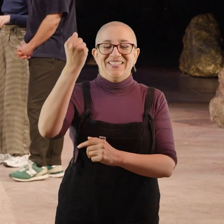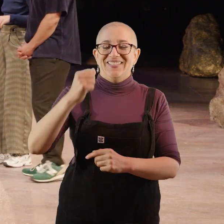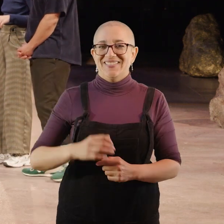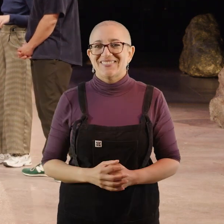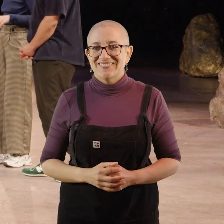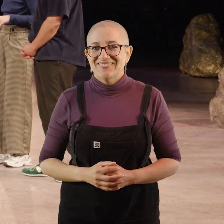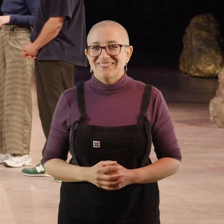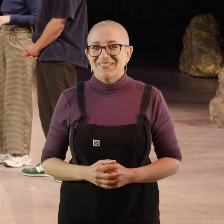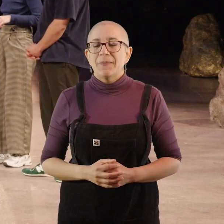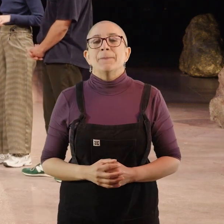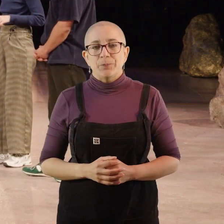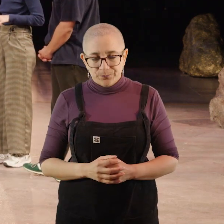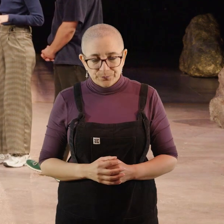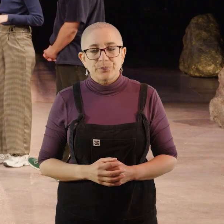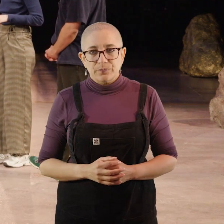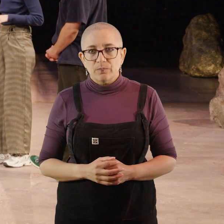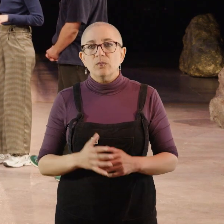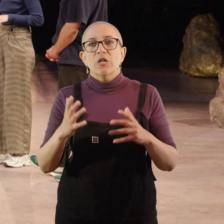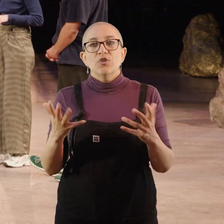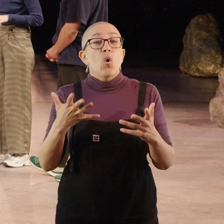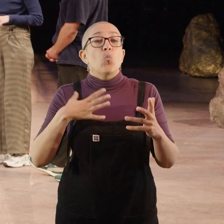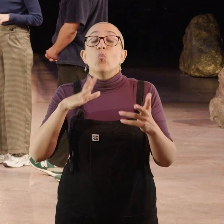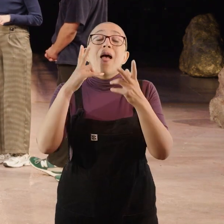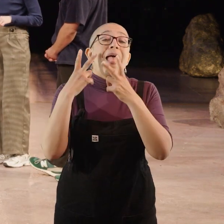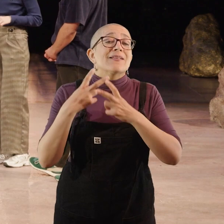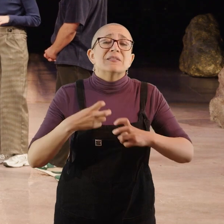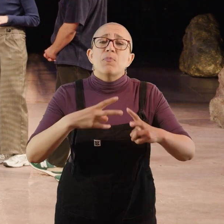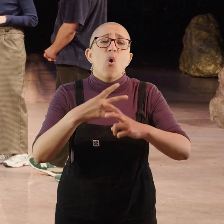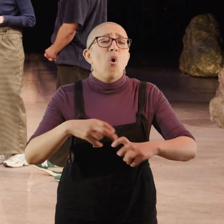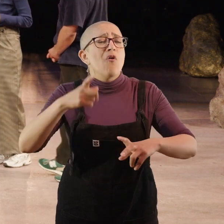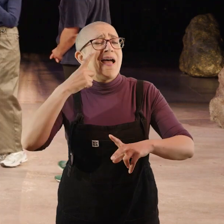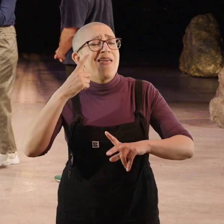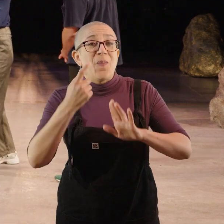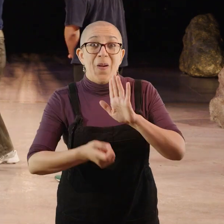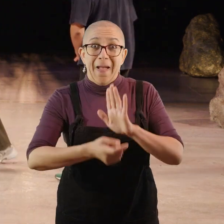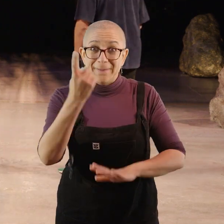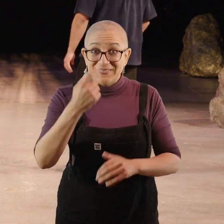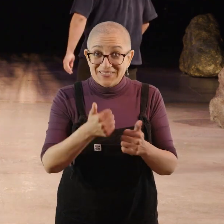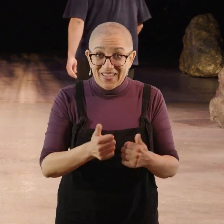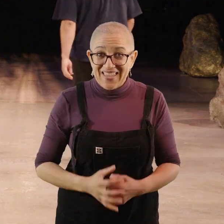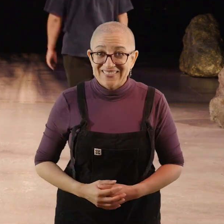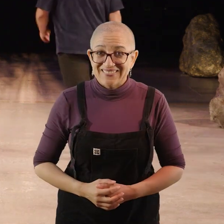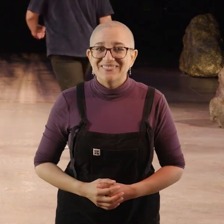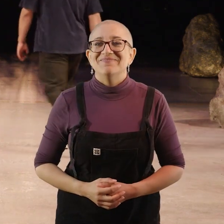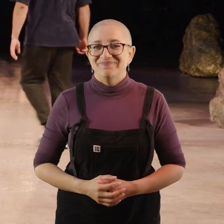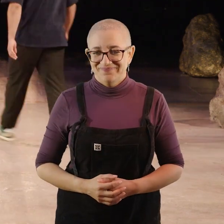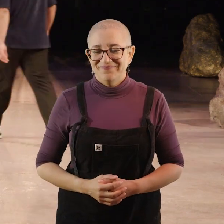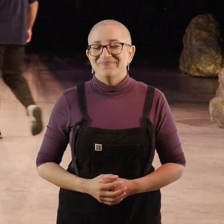Let's just explore. We'll see what happens. Yeah. Okay. I'll start from coming